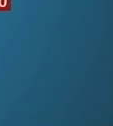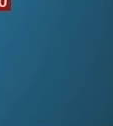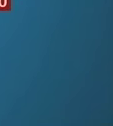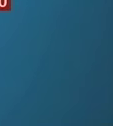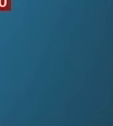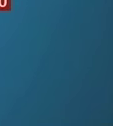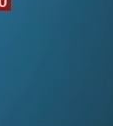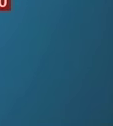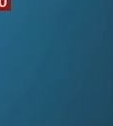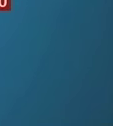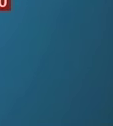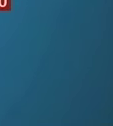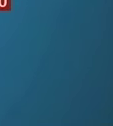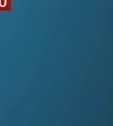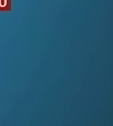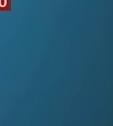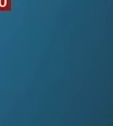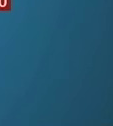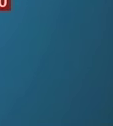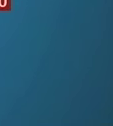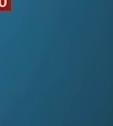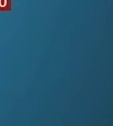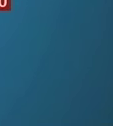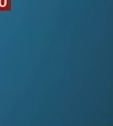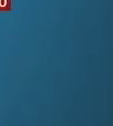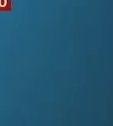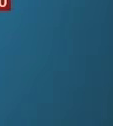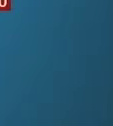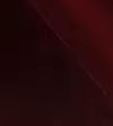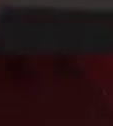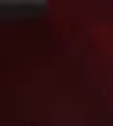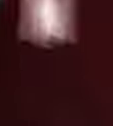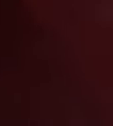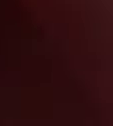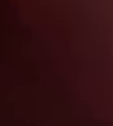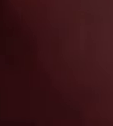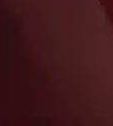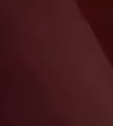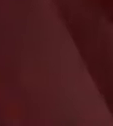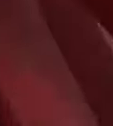KwaZulu-Natal's coastline, while things will be somewhat drier and warmer in the west.